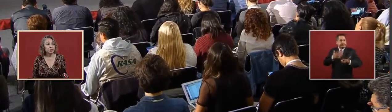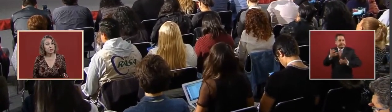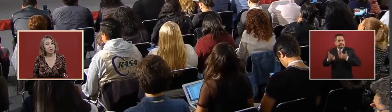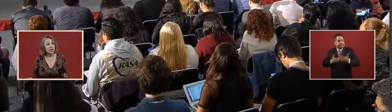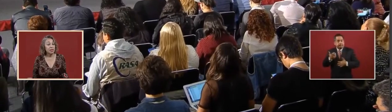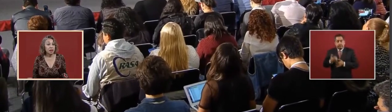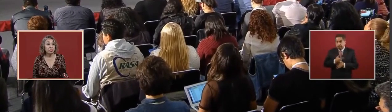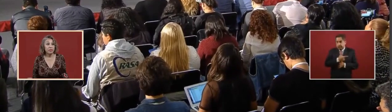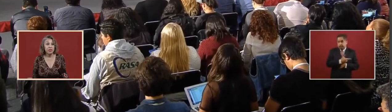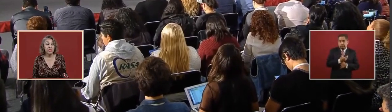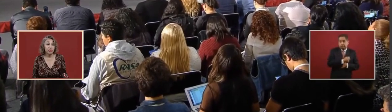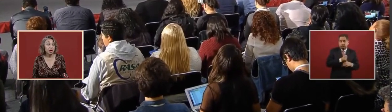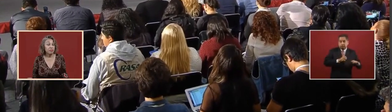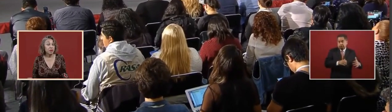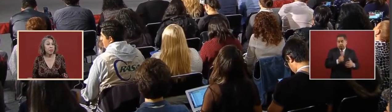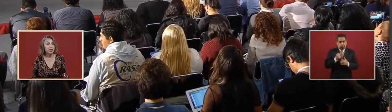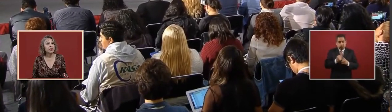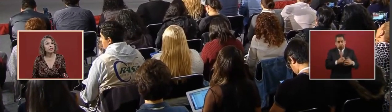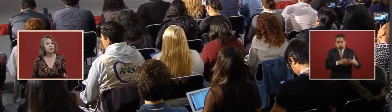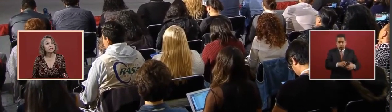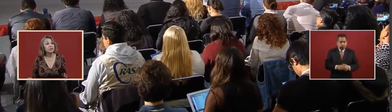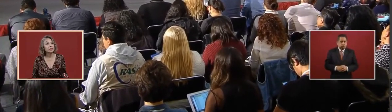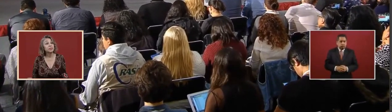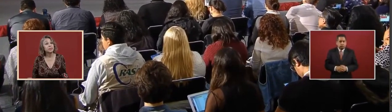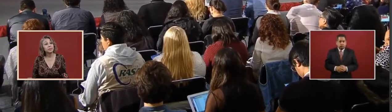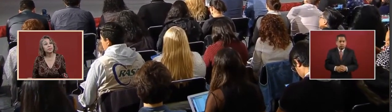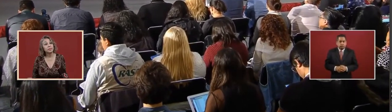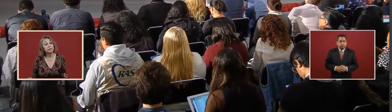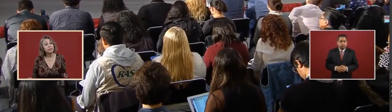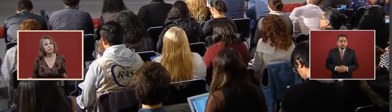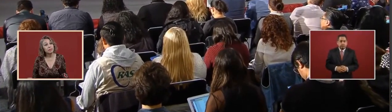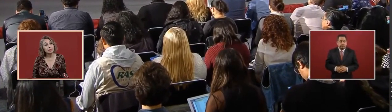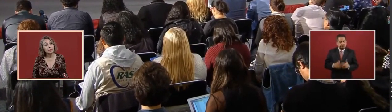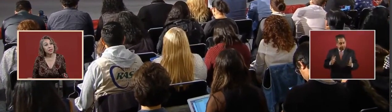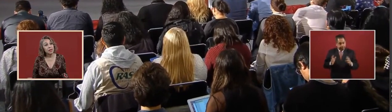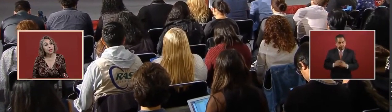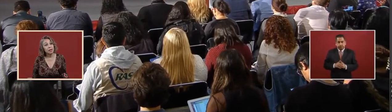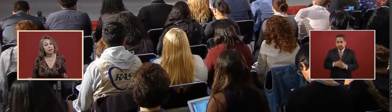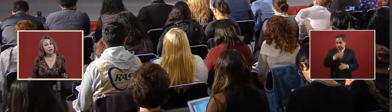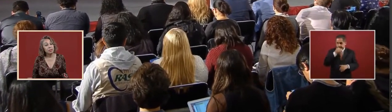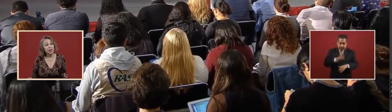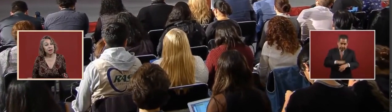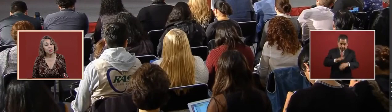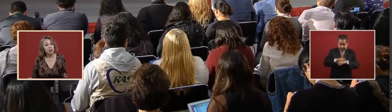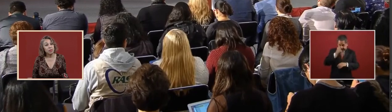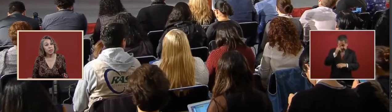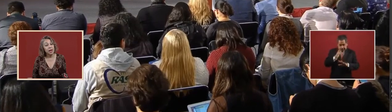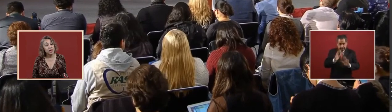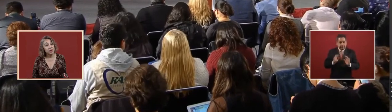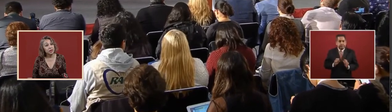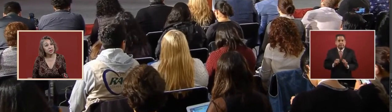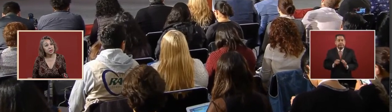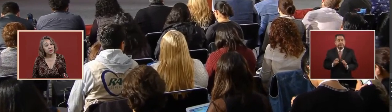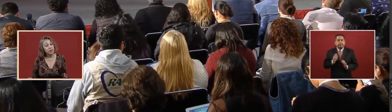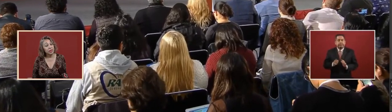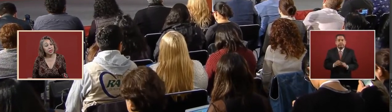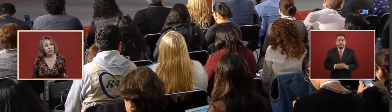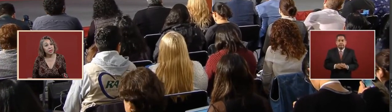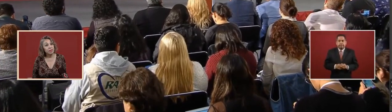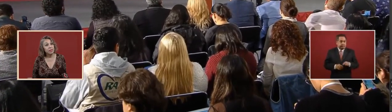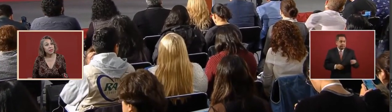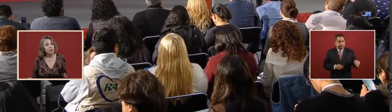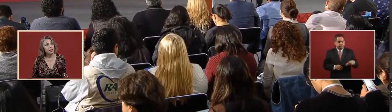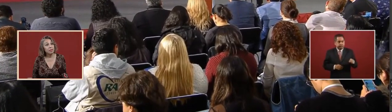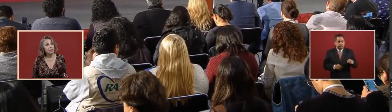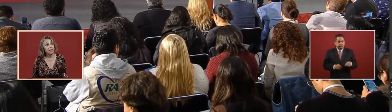muy fuerte, muy and poderosa. They were very strong, very powerful. Además, les recuerdo, but I want to remind you no pudo